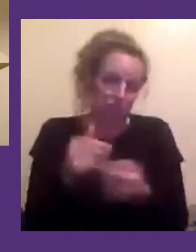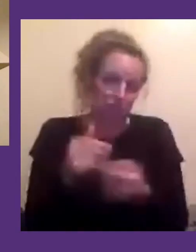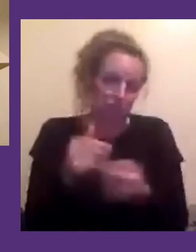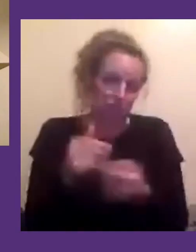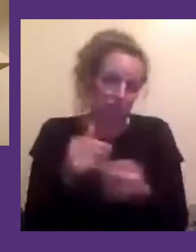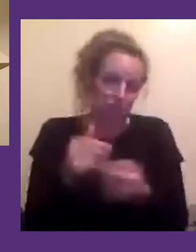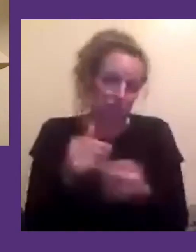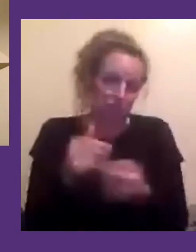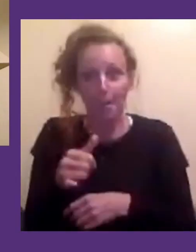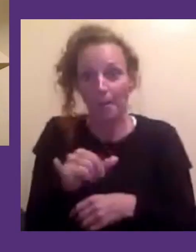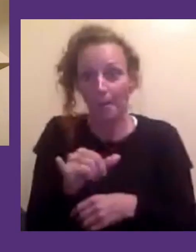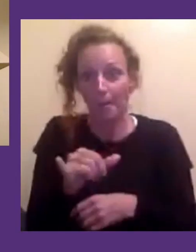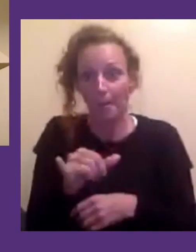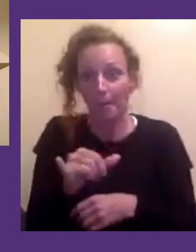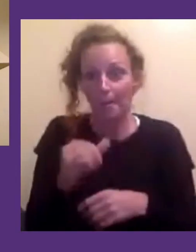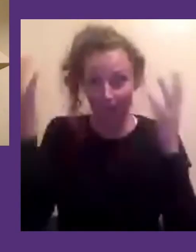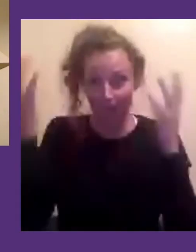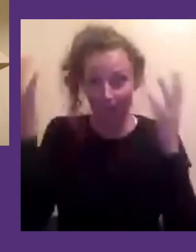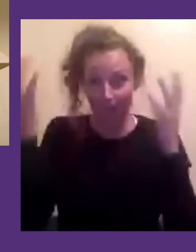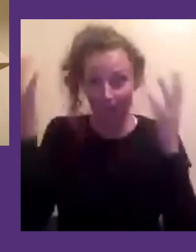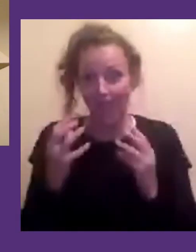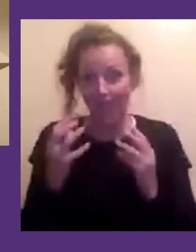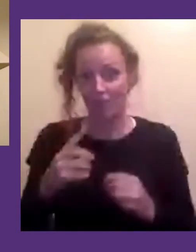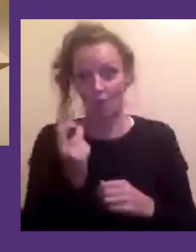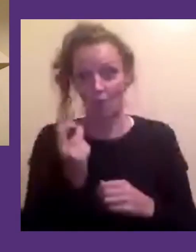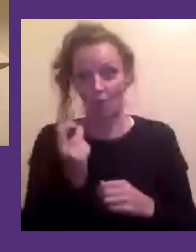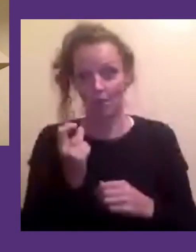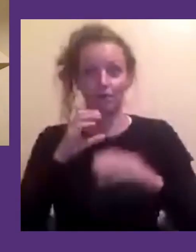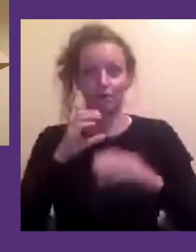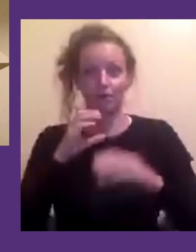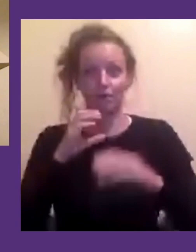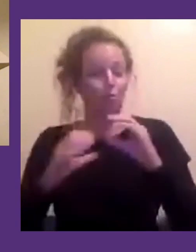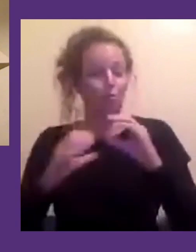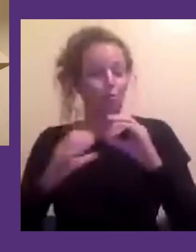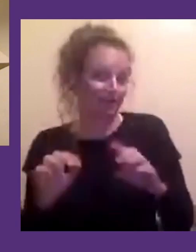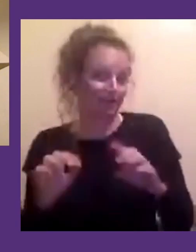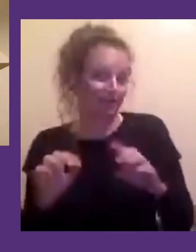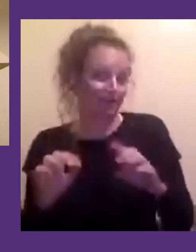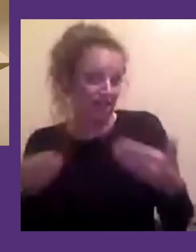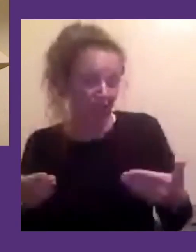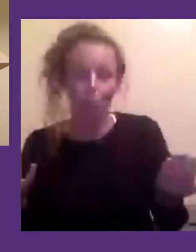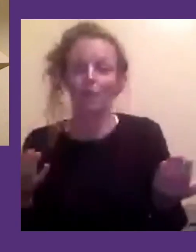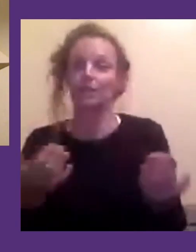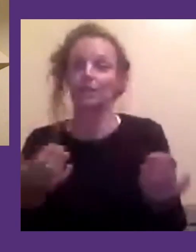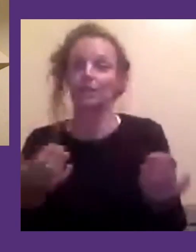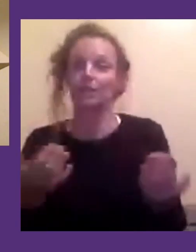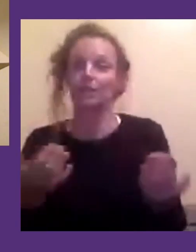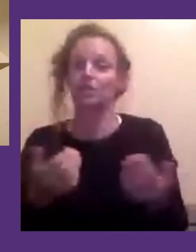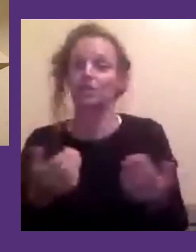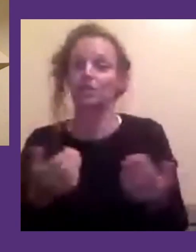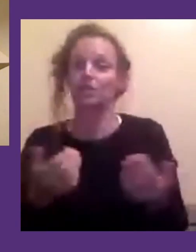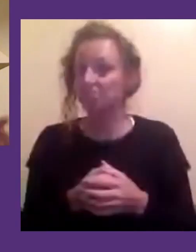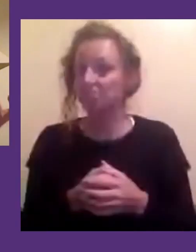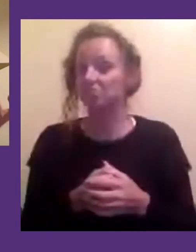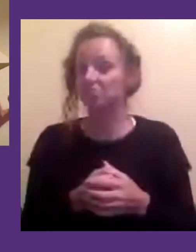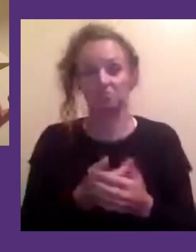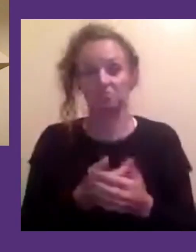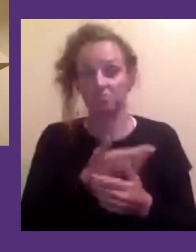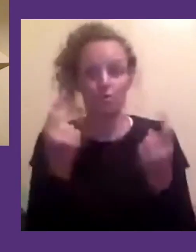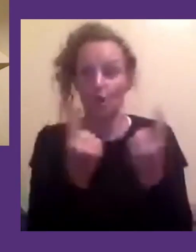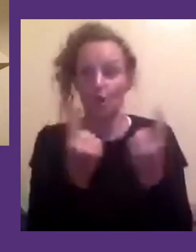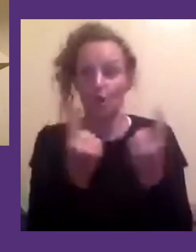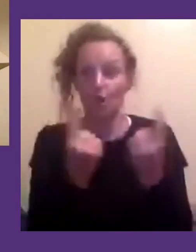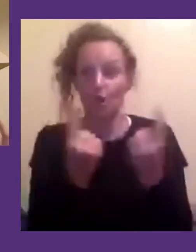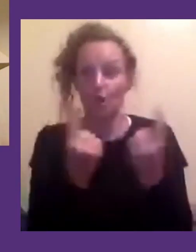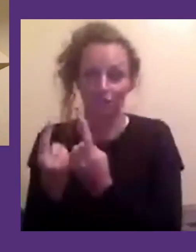language all the time and with no issues. And many deaf people are proud to